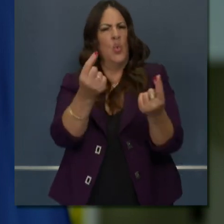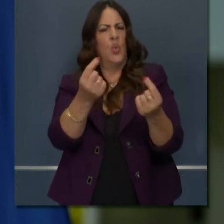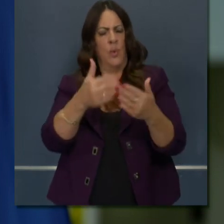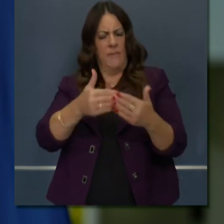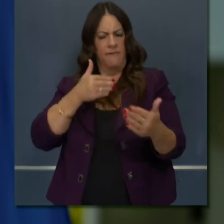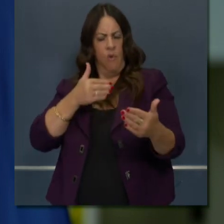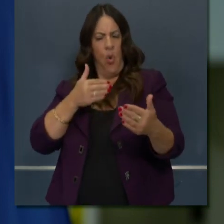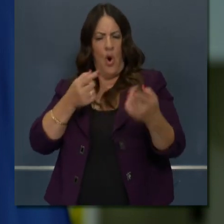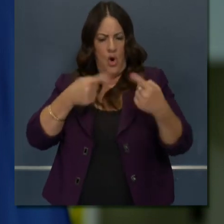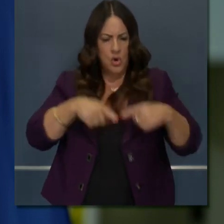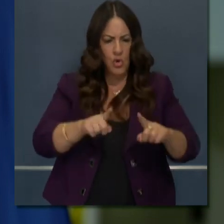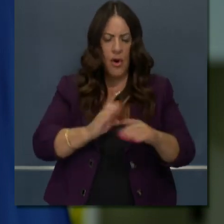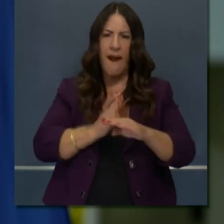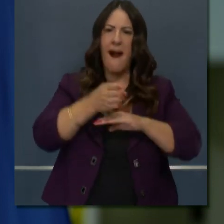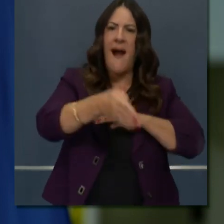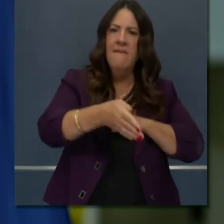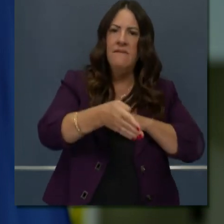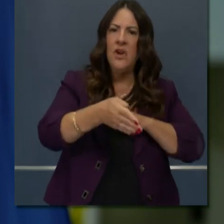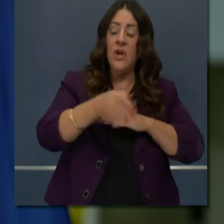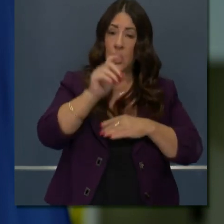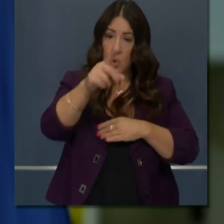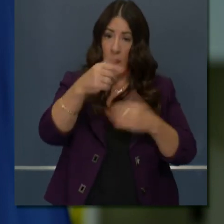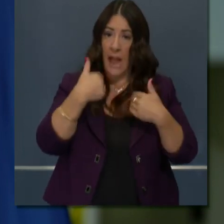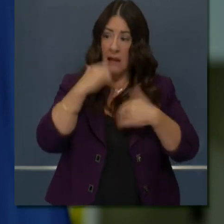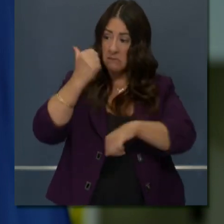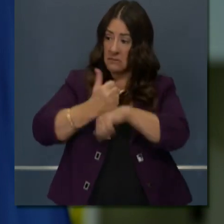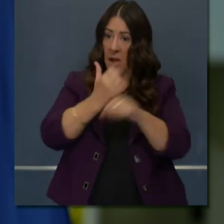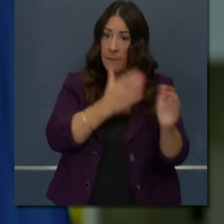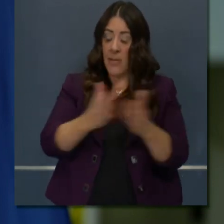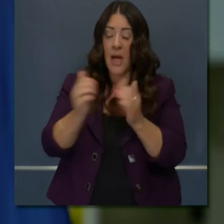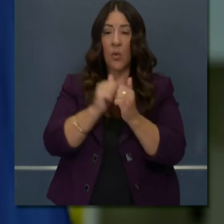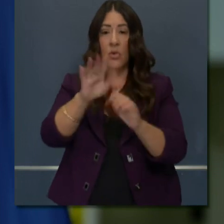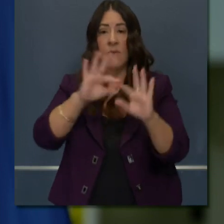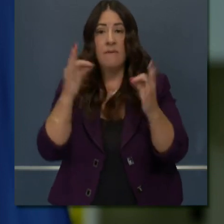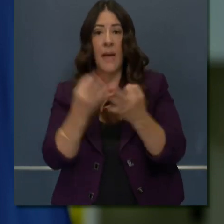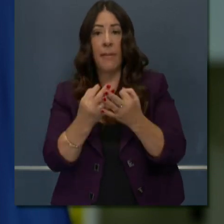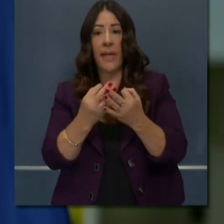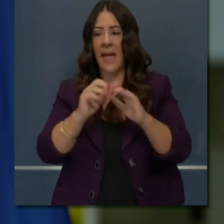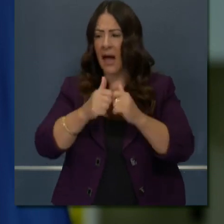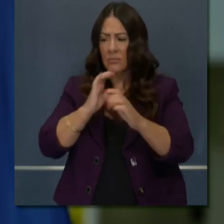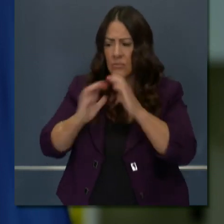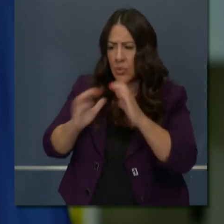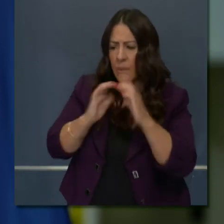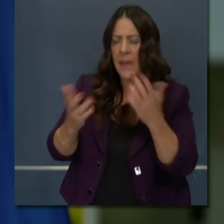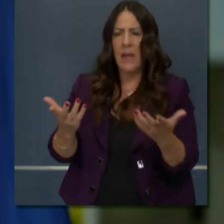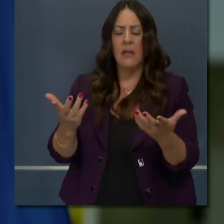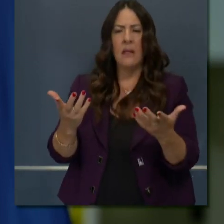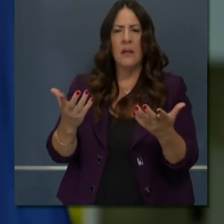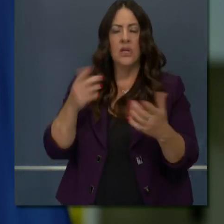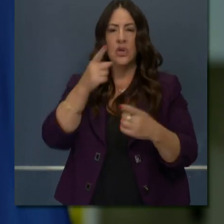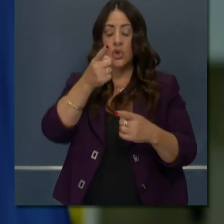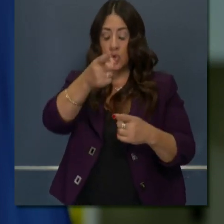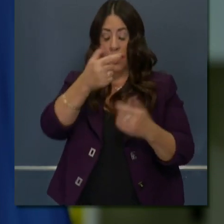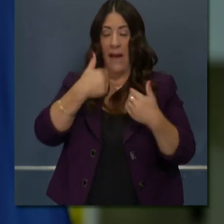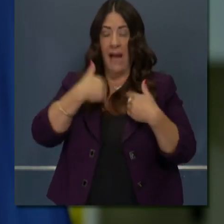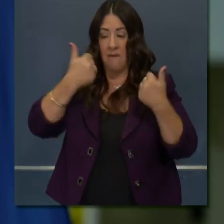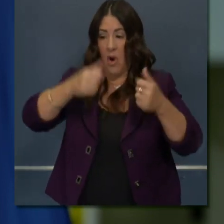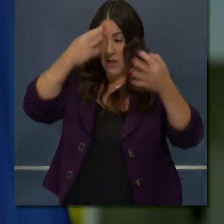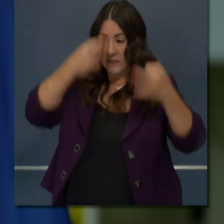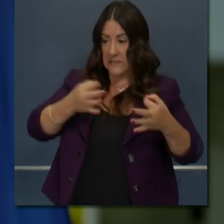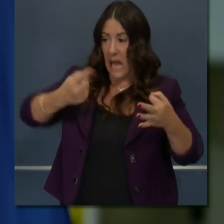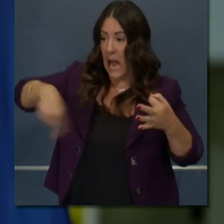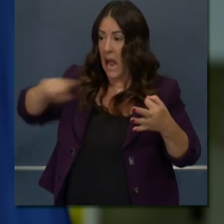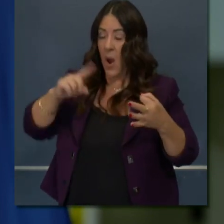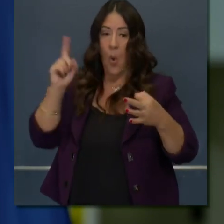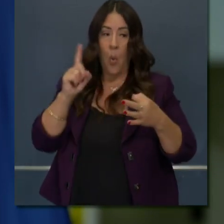you have a plan with your family on how you're going to communicate? Do you have a meeting spot? Are